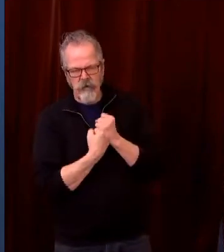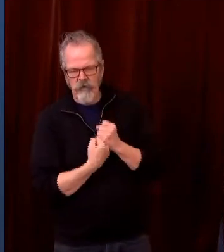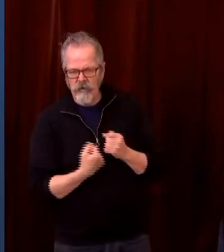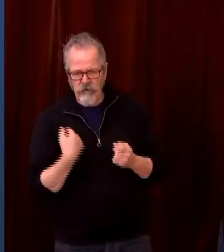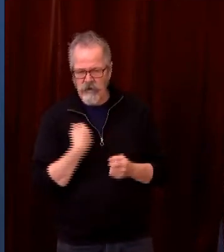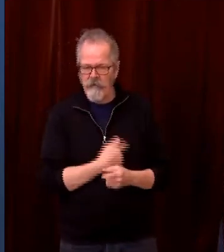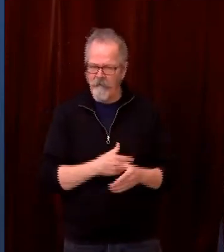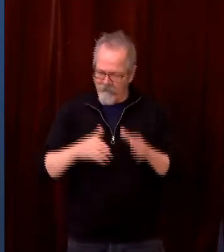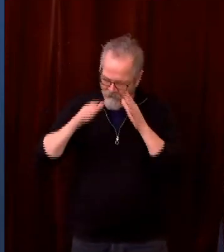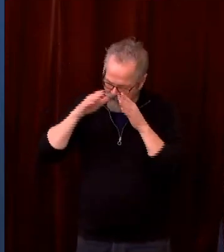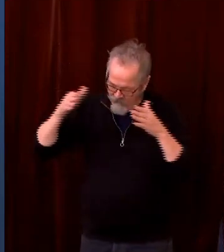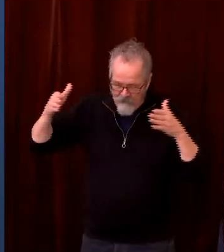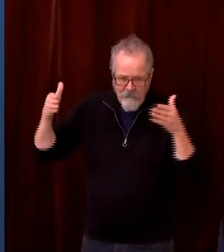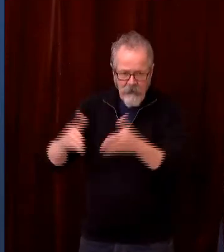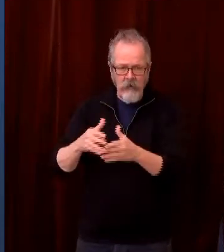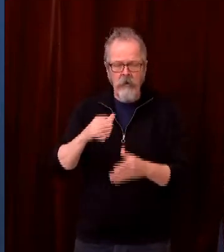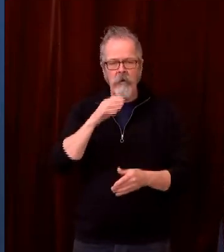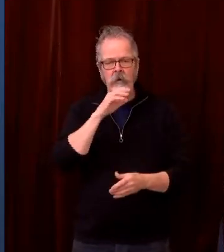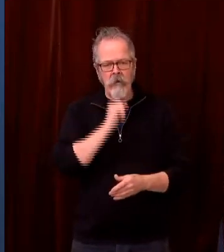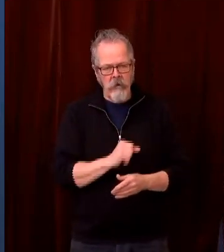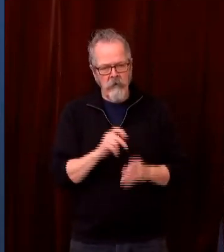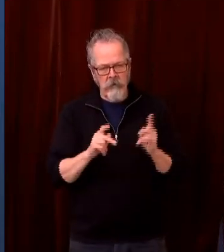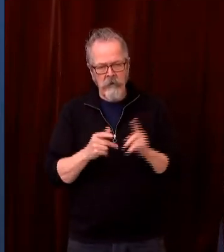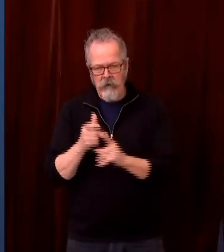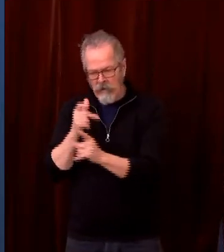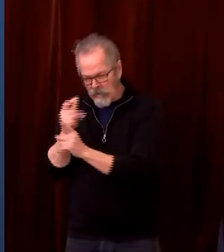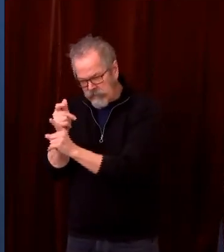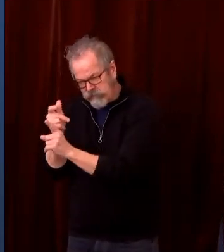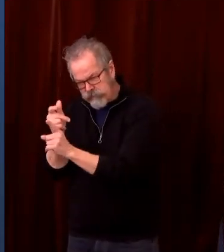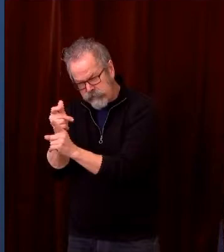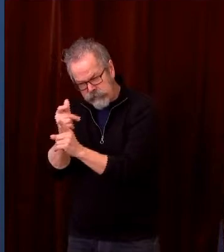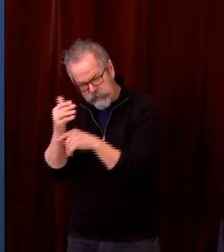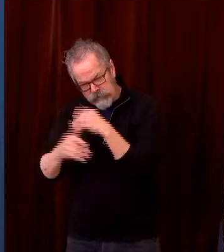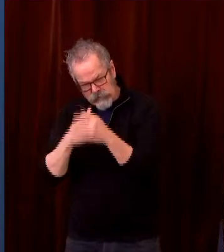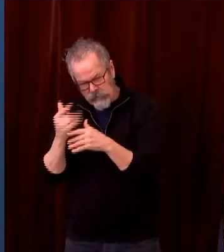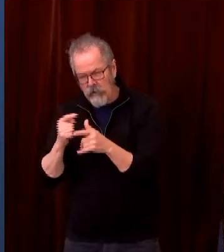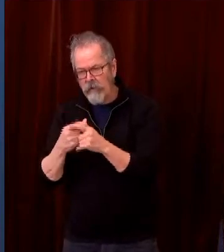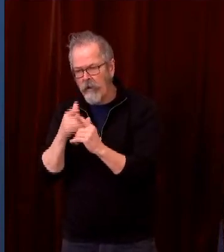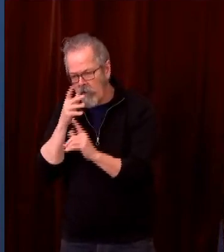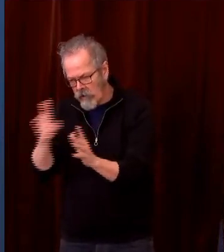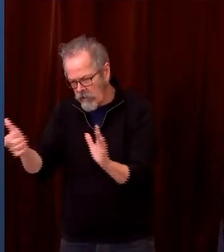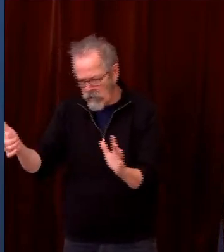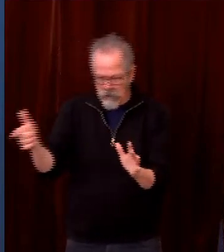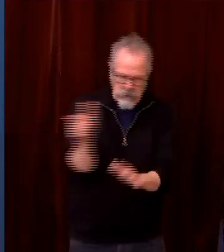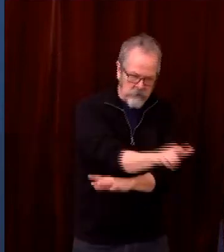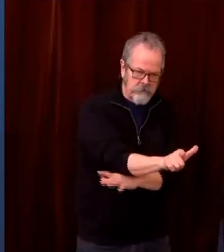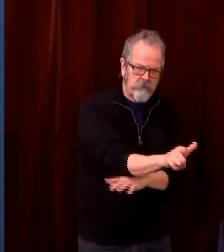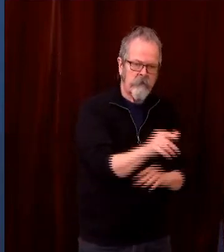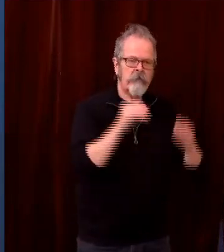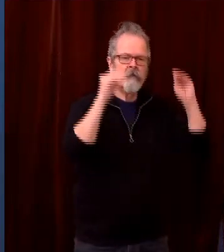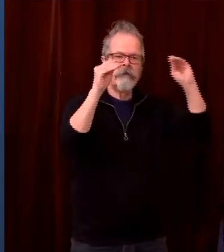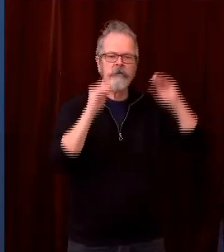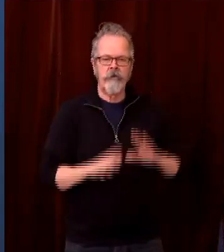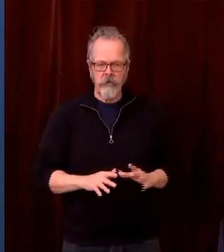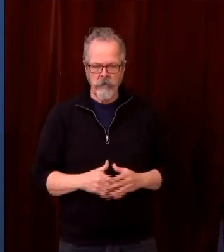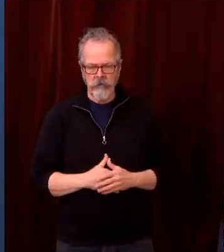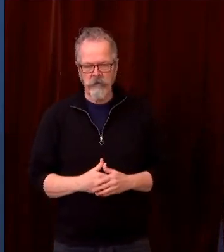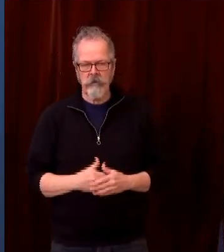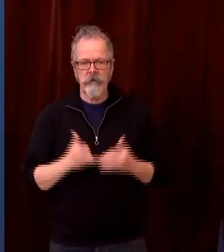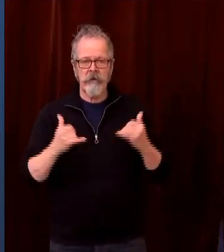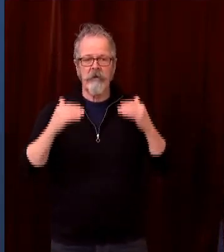to move forward. Second thing, I believe that we can open up our schools safely